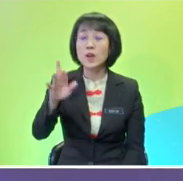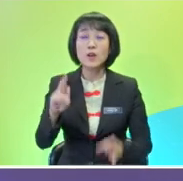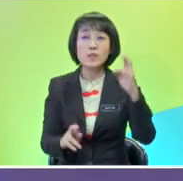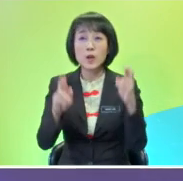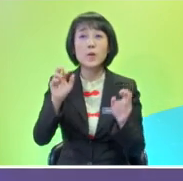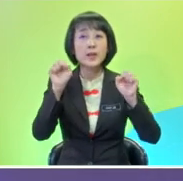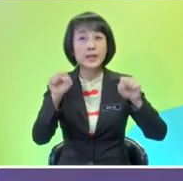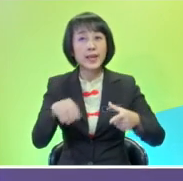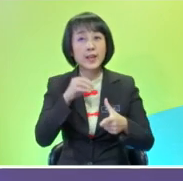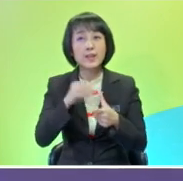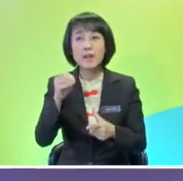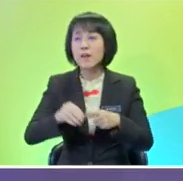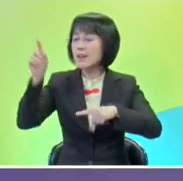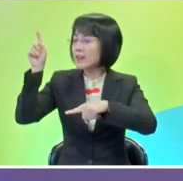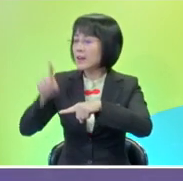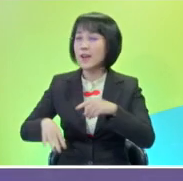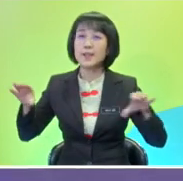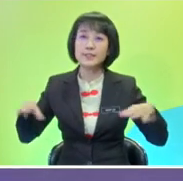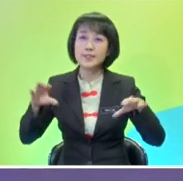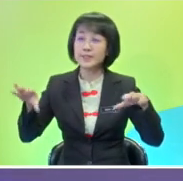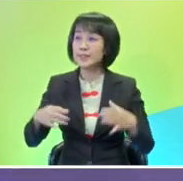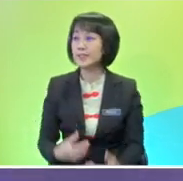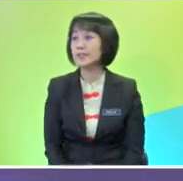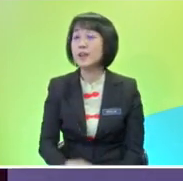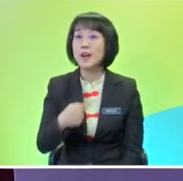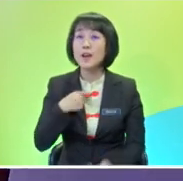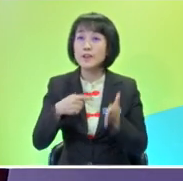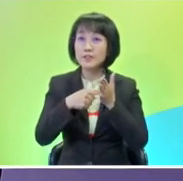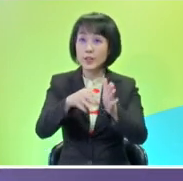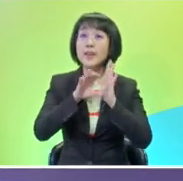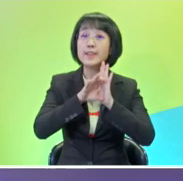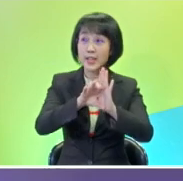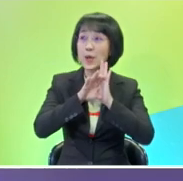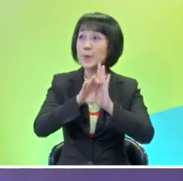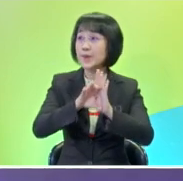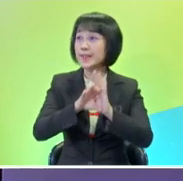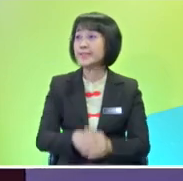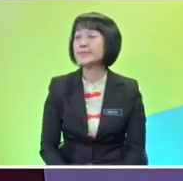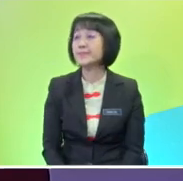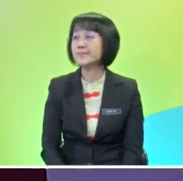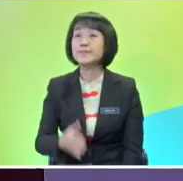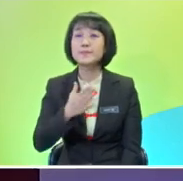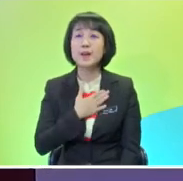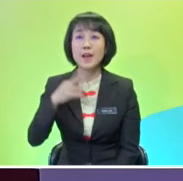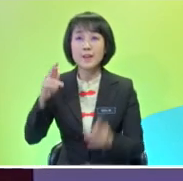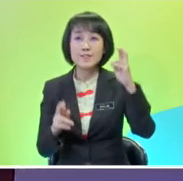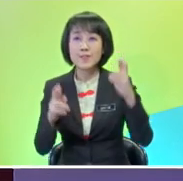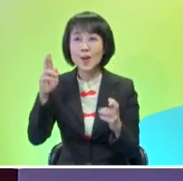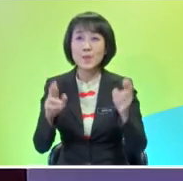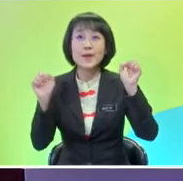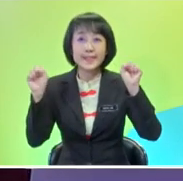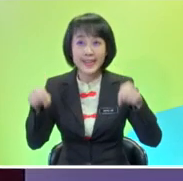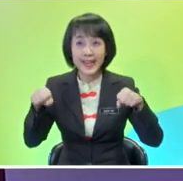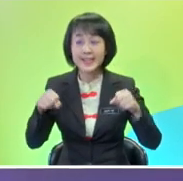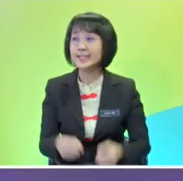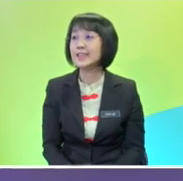Before I ask you to do it, I will show you an example. Okay, so my robot can. This is